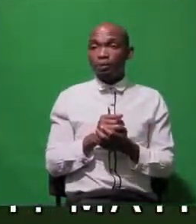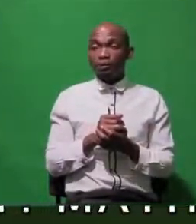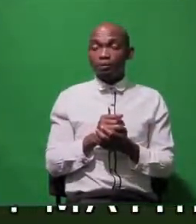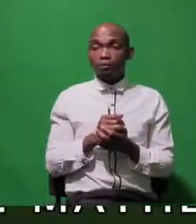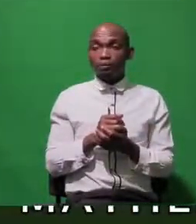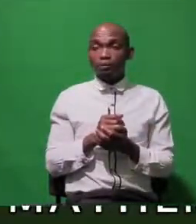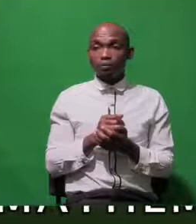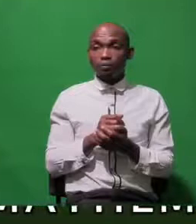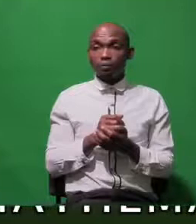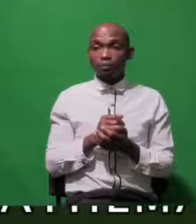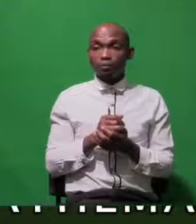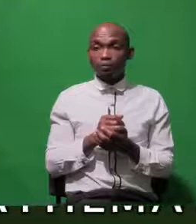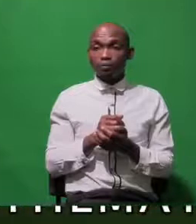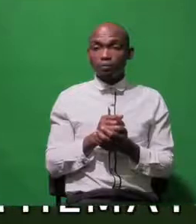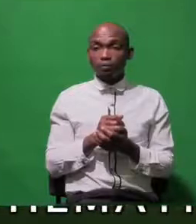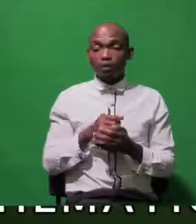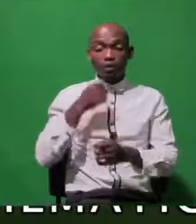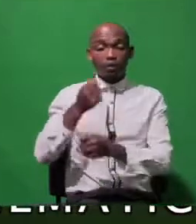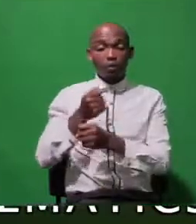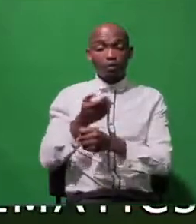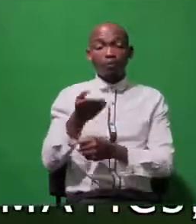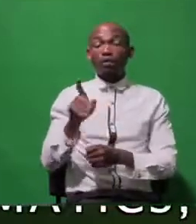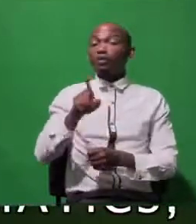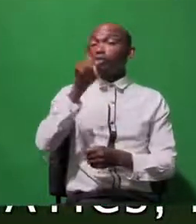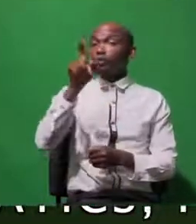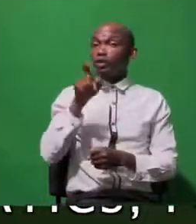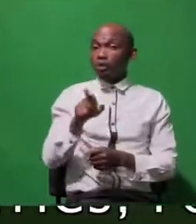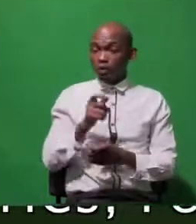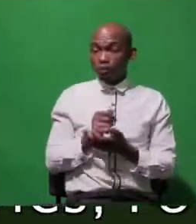do the following questions. Let's do the following question.